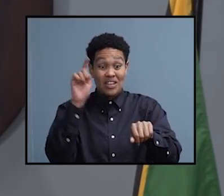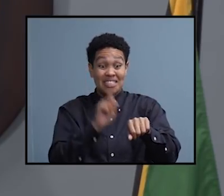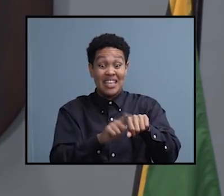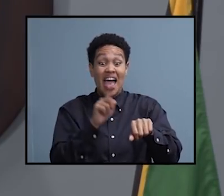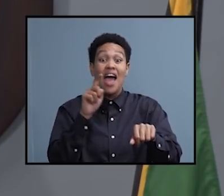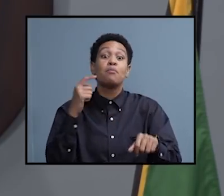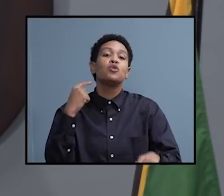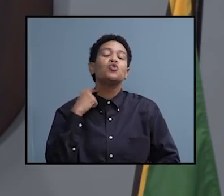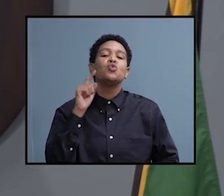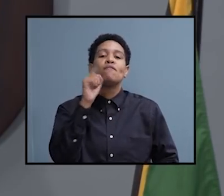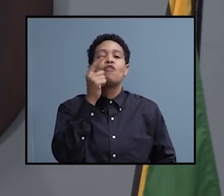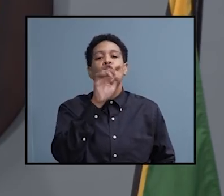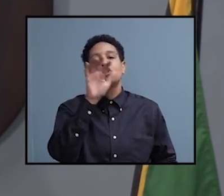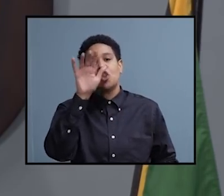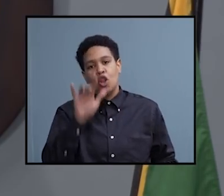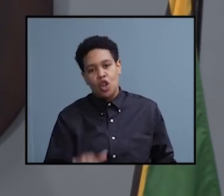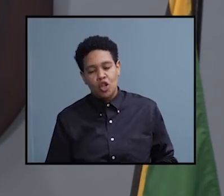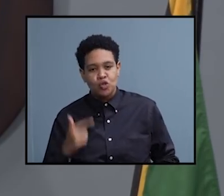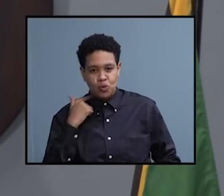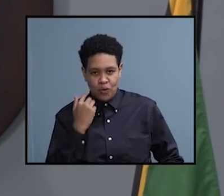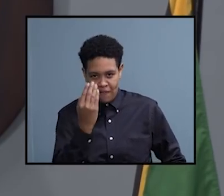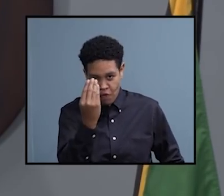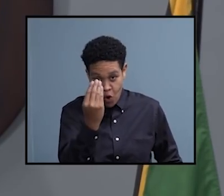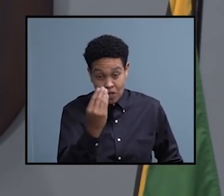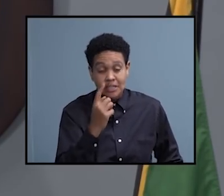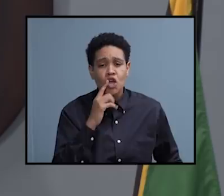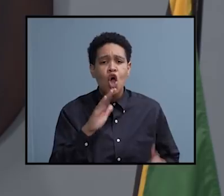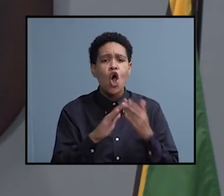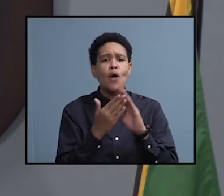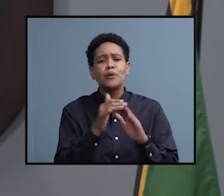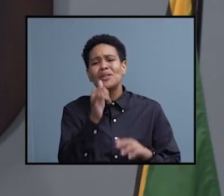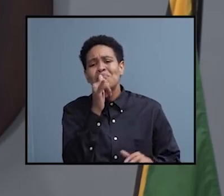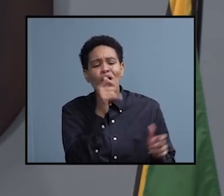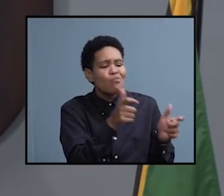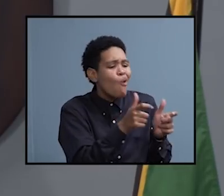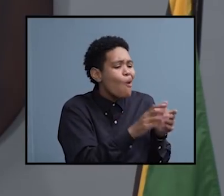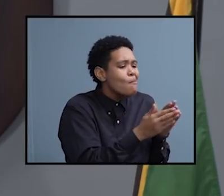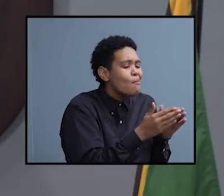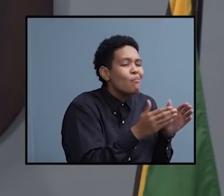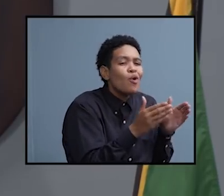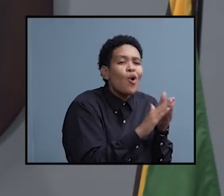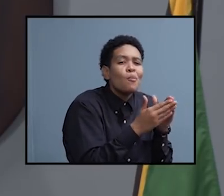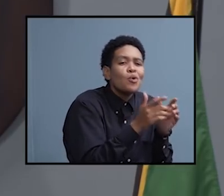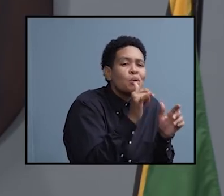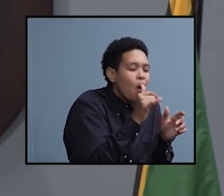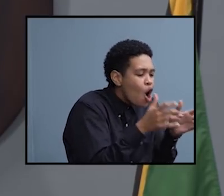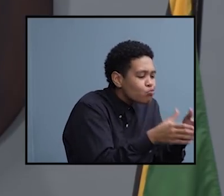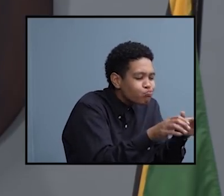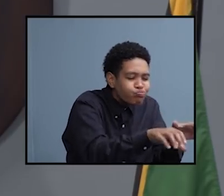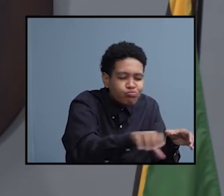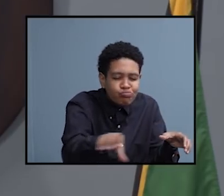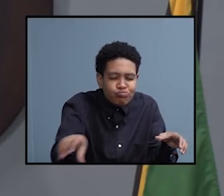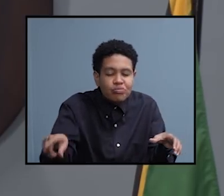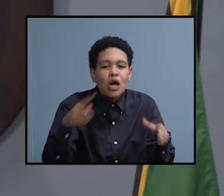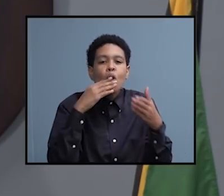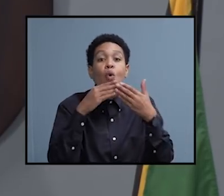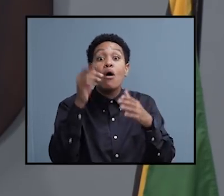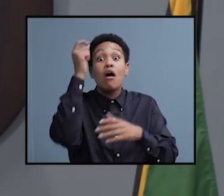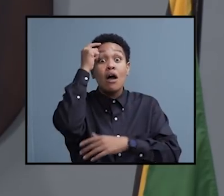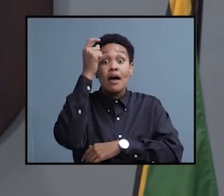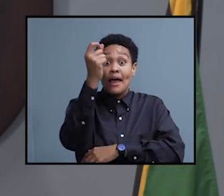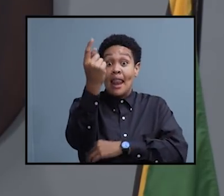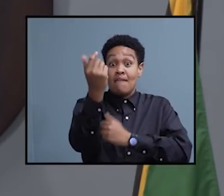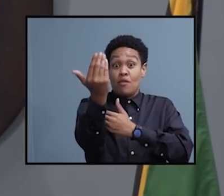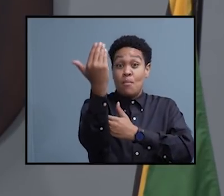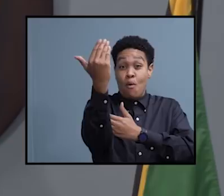period June 1 to 14th. Community bars may be open from 11 a.m. and